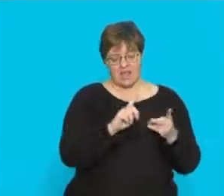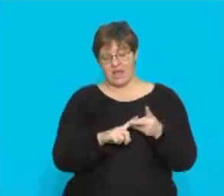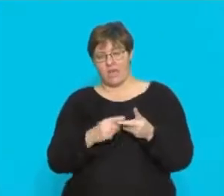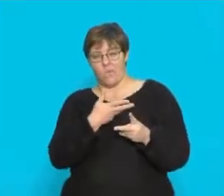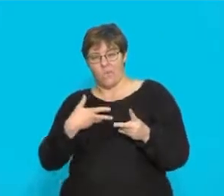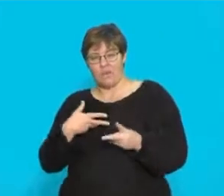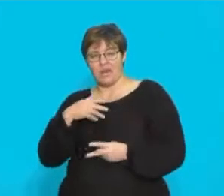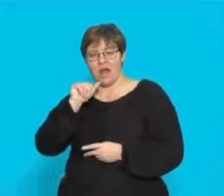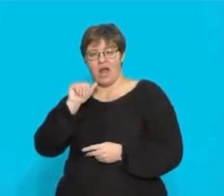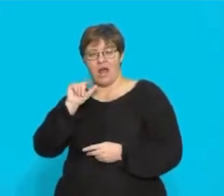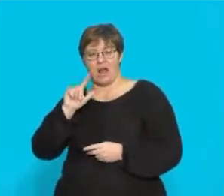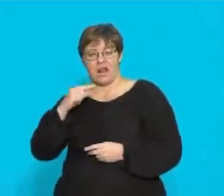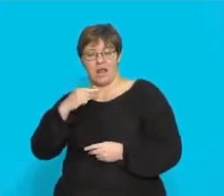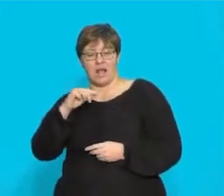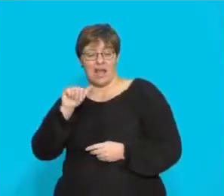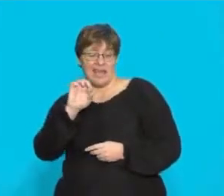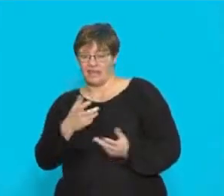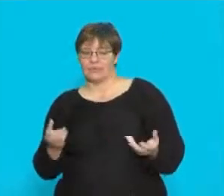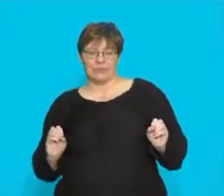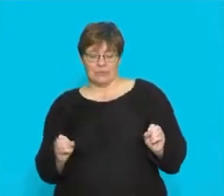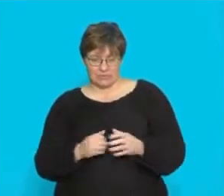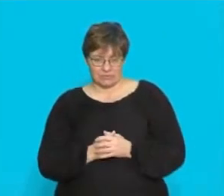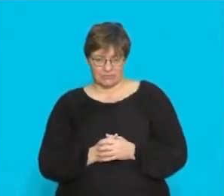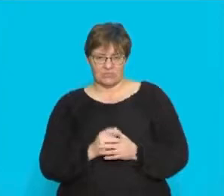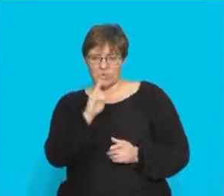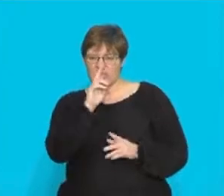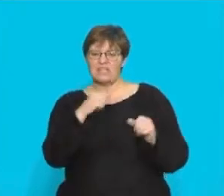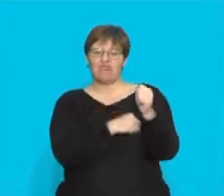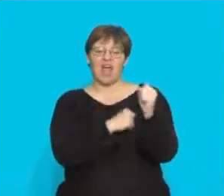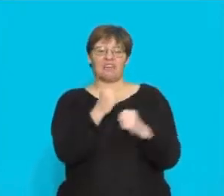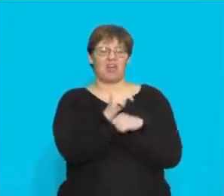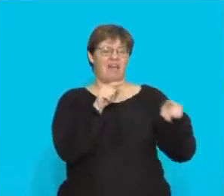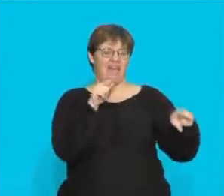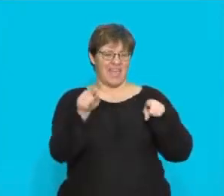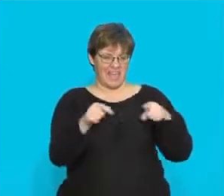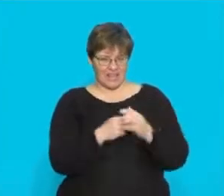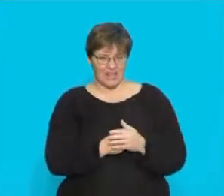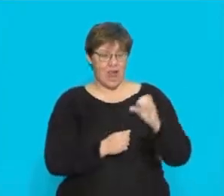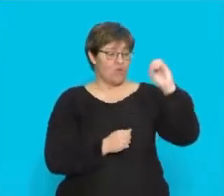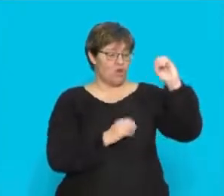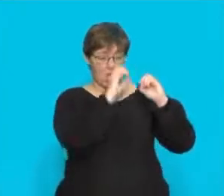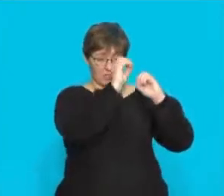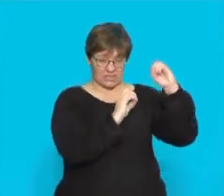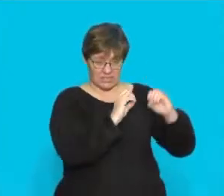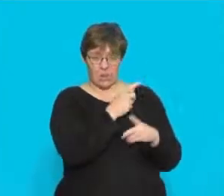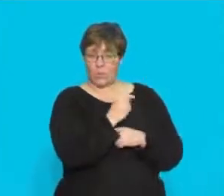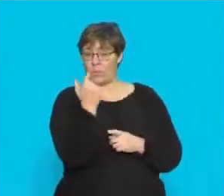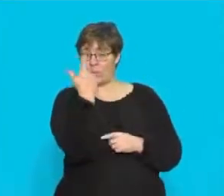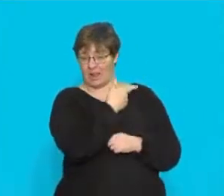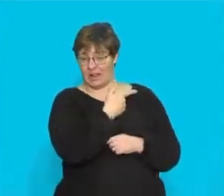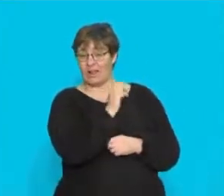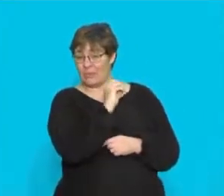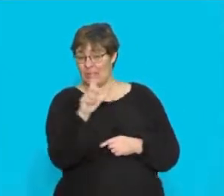type algae. All right, guys, have a look at the different kinds of structures. Right, these little round ones are really